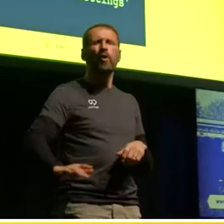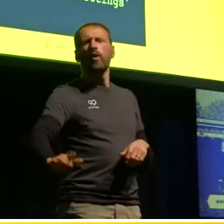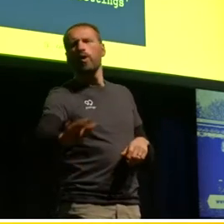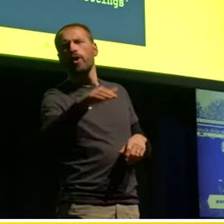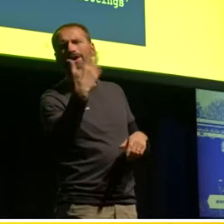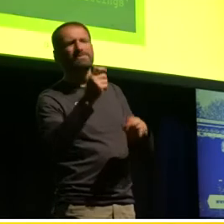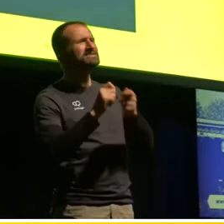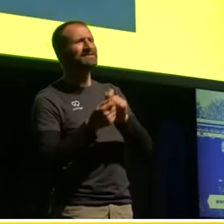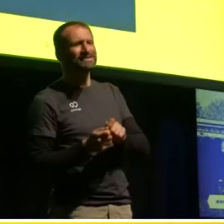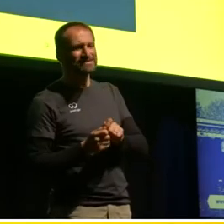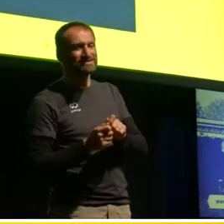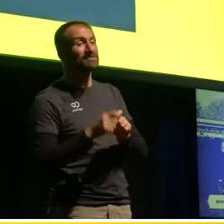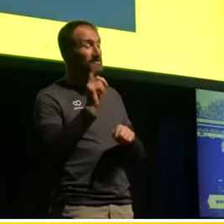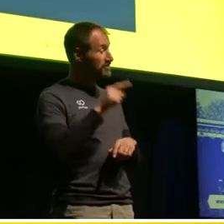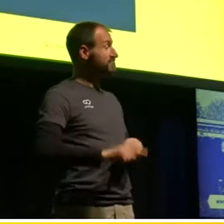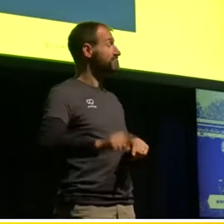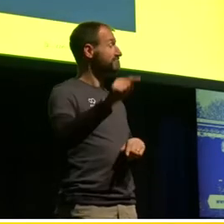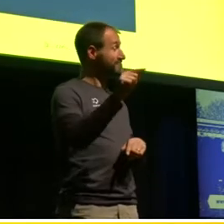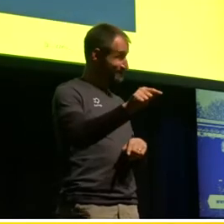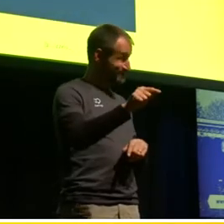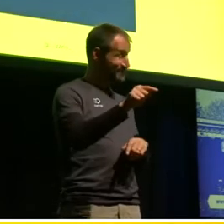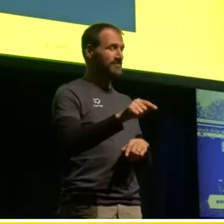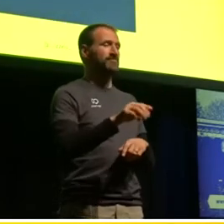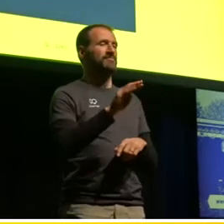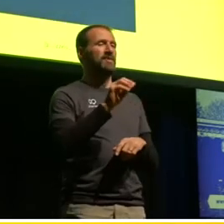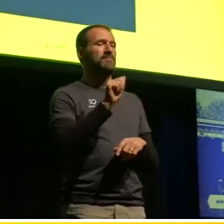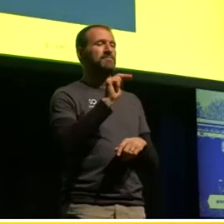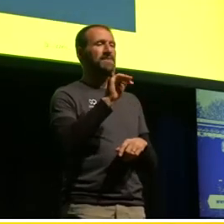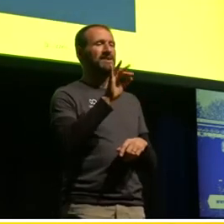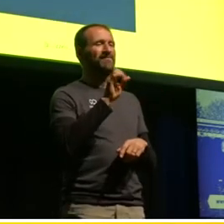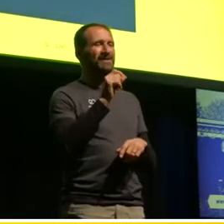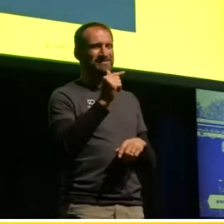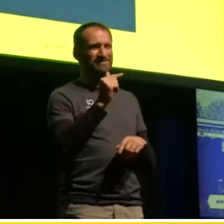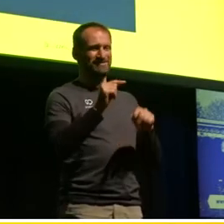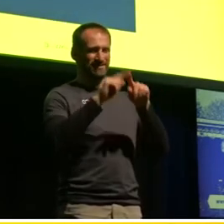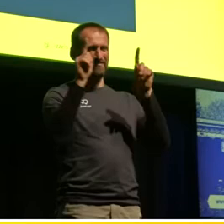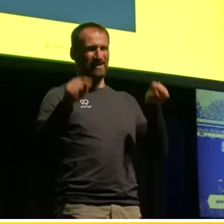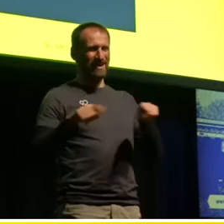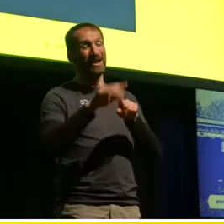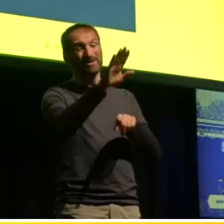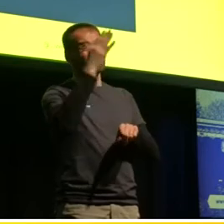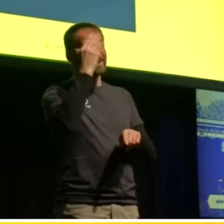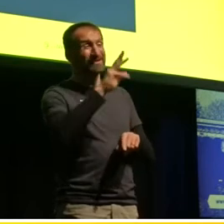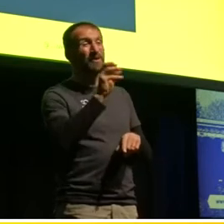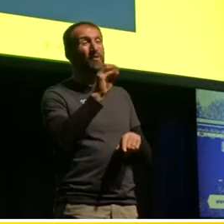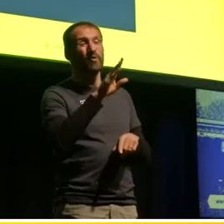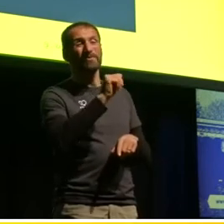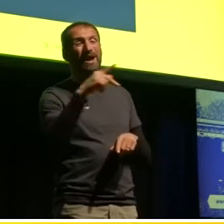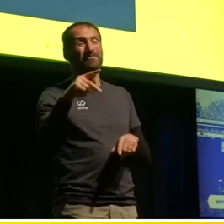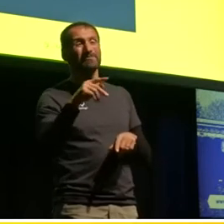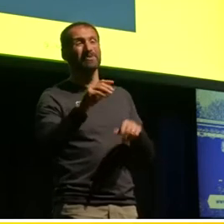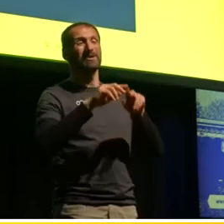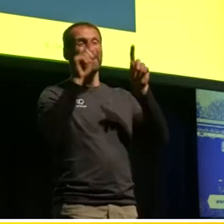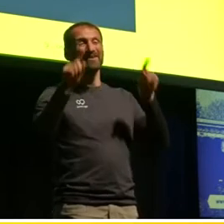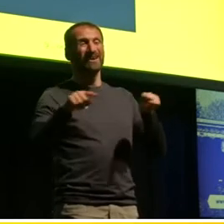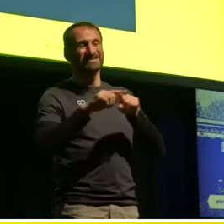goes to that one. And here, he gets the manifest file. Don't confuse this with the web app manifest file. This is just